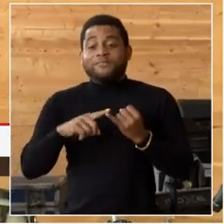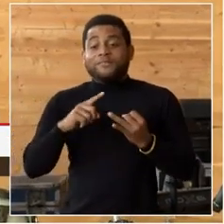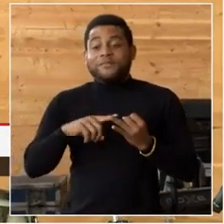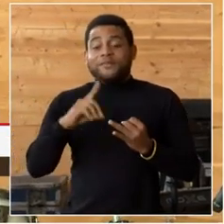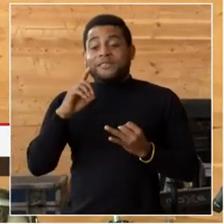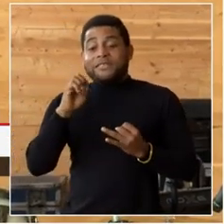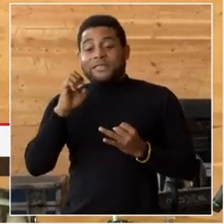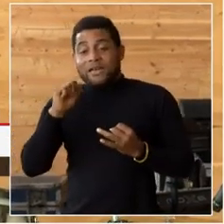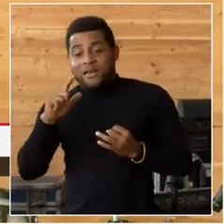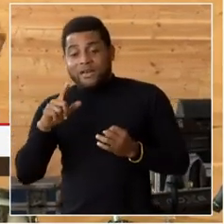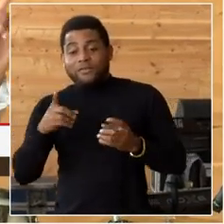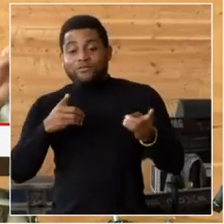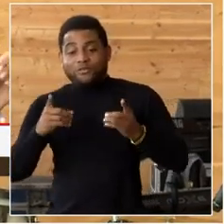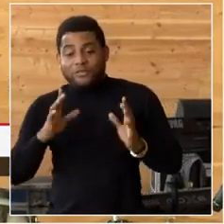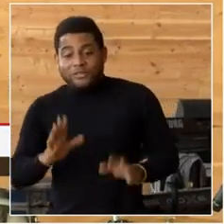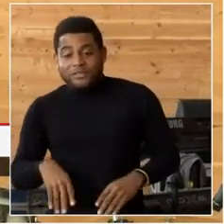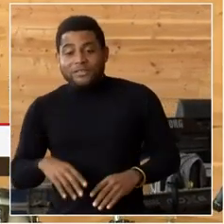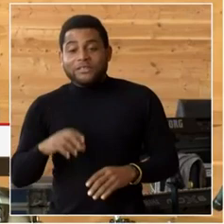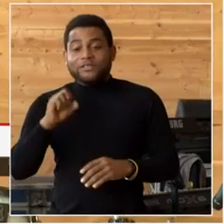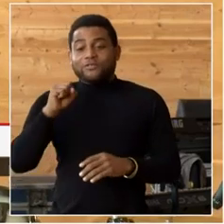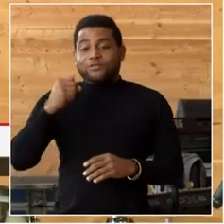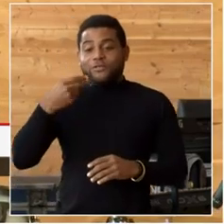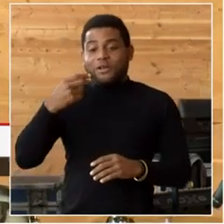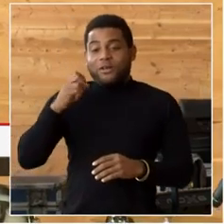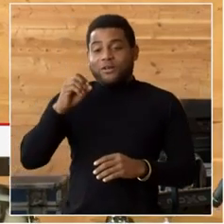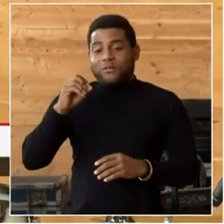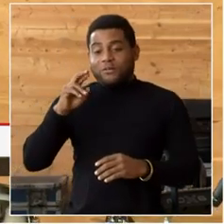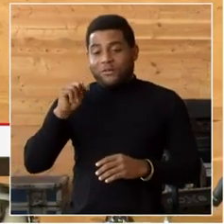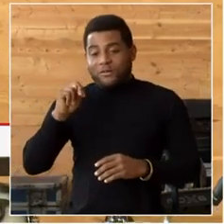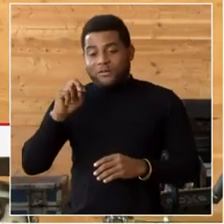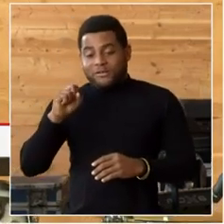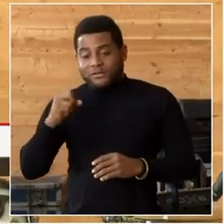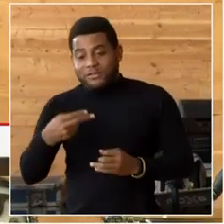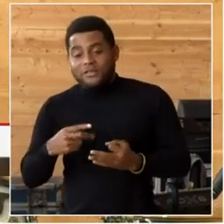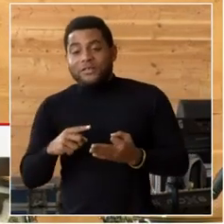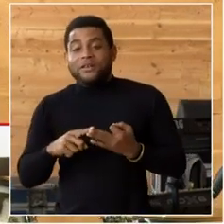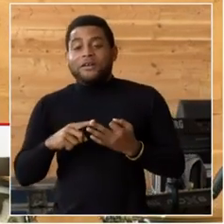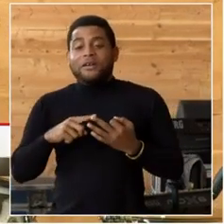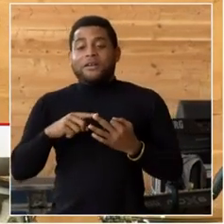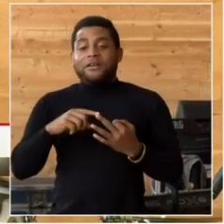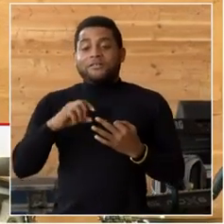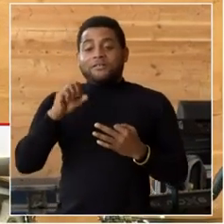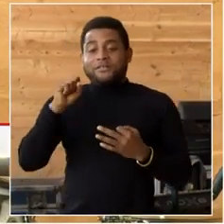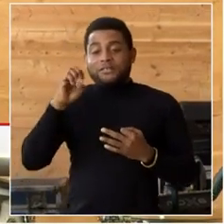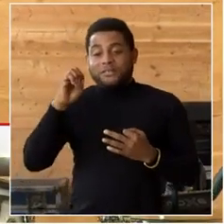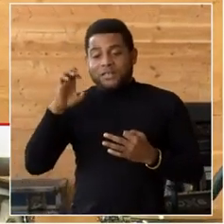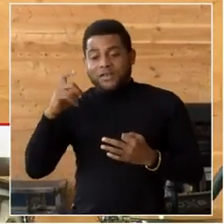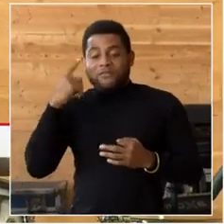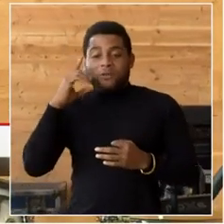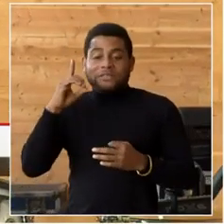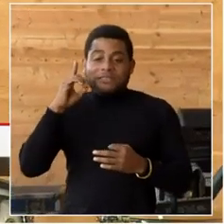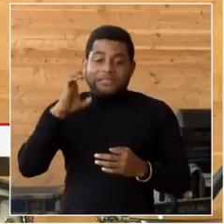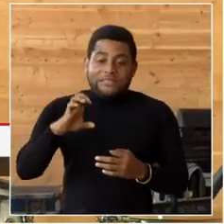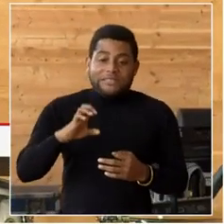Sharon Hines, is also here. The secretary for the district, Kimberly Bassett.